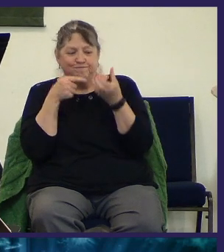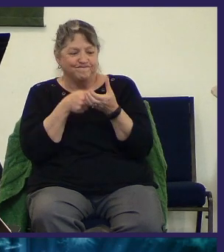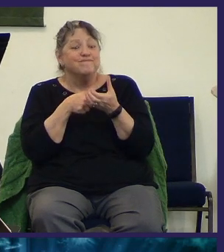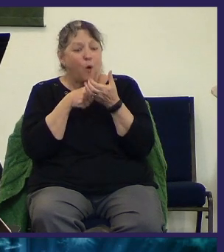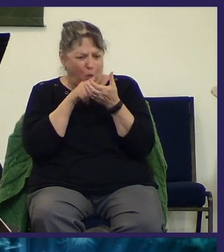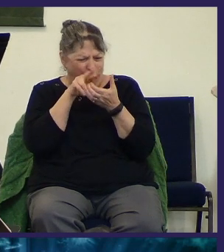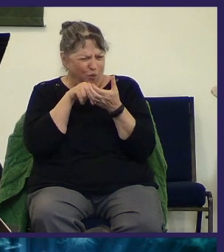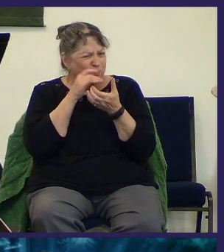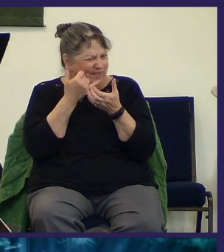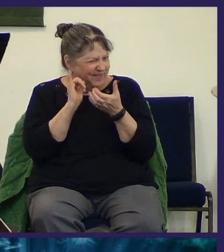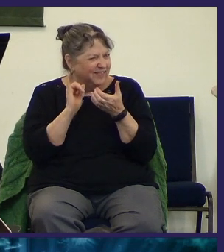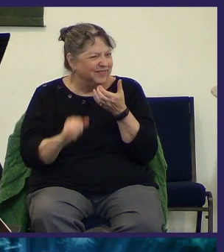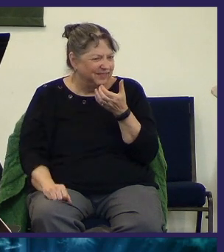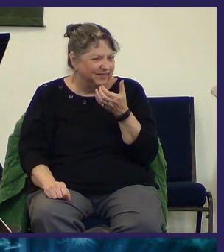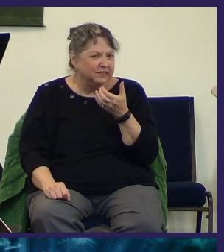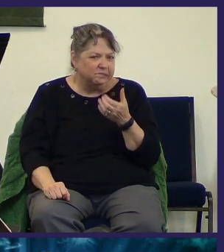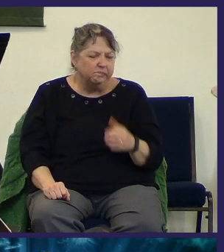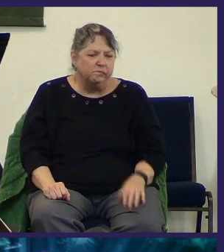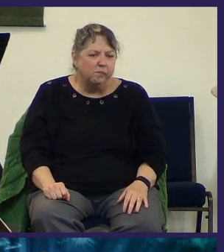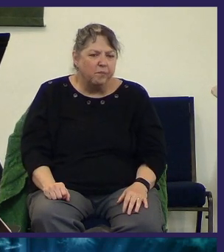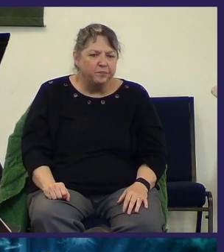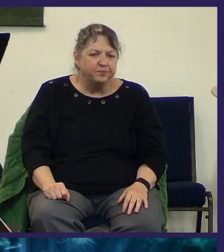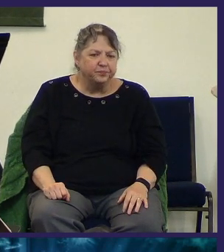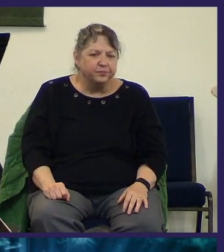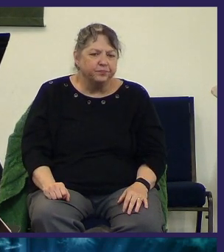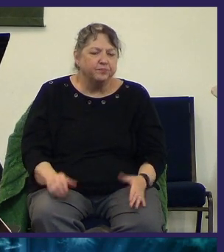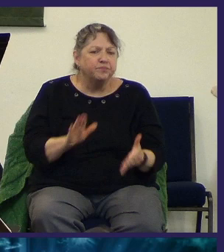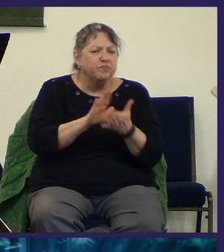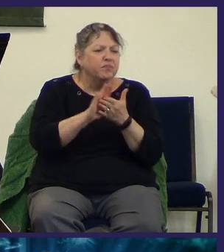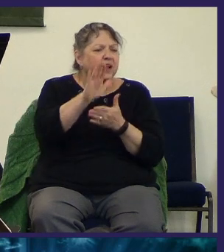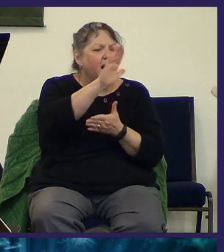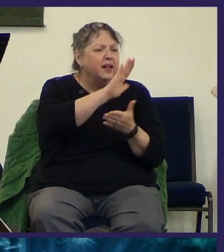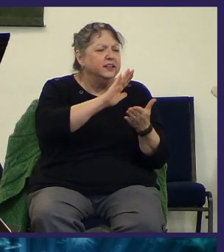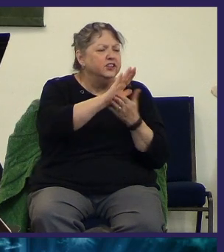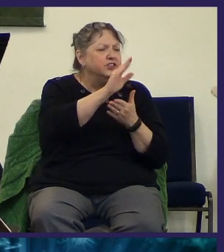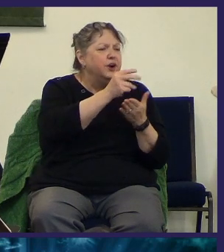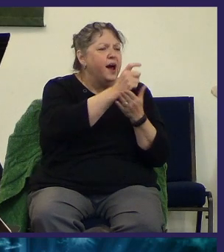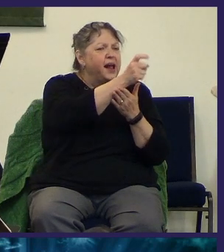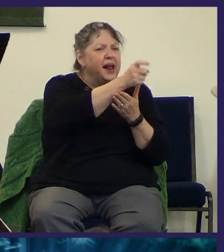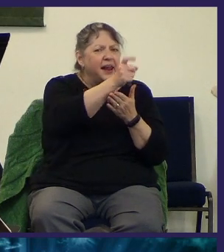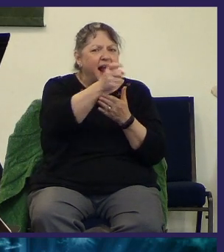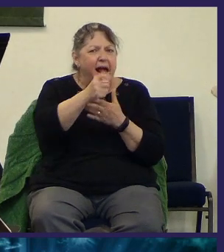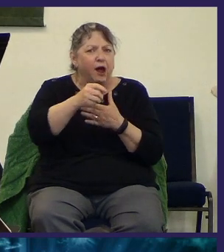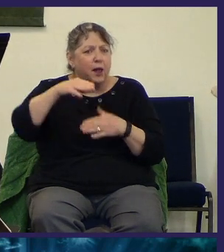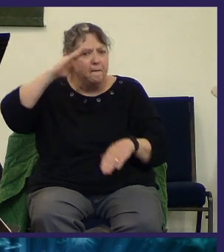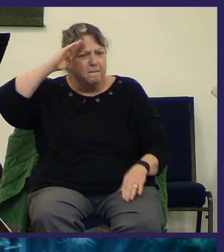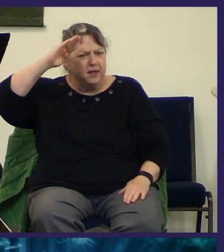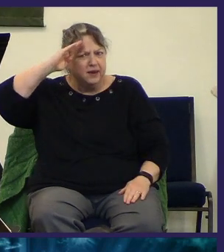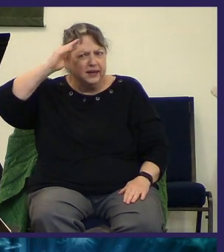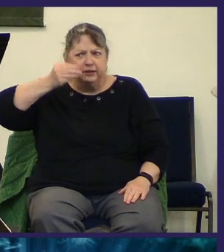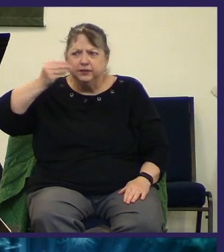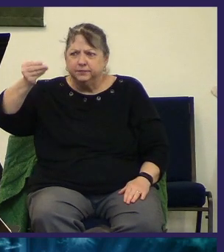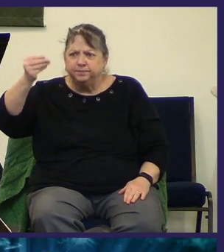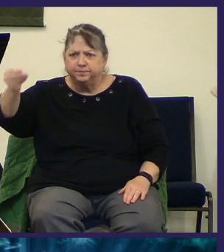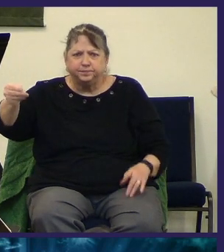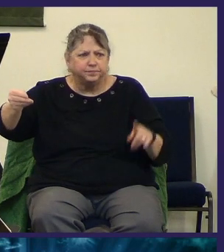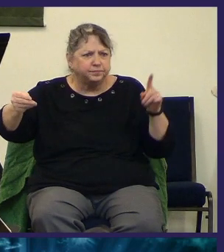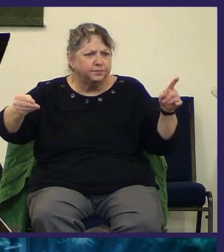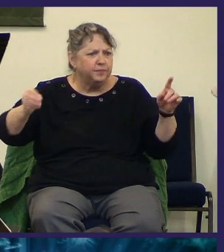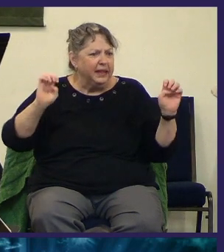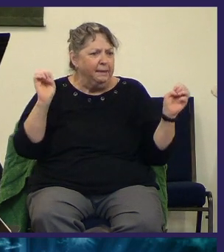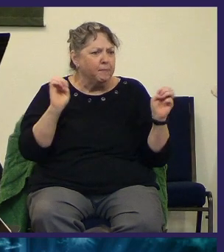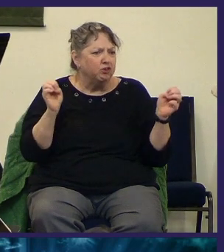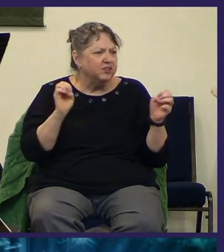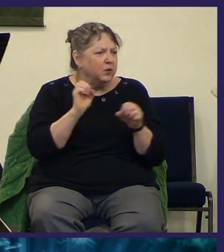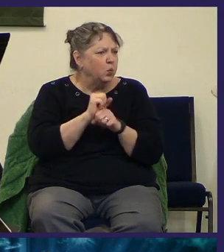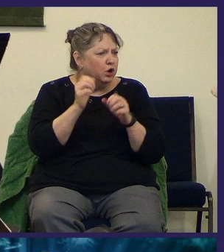new testaments are handed out in colleges the military emergency workers they do come in different